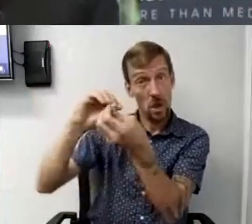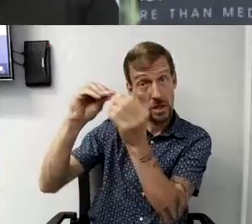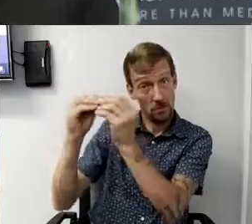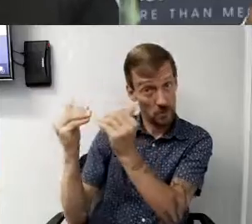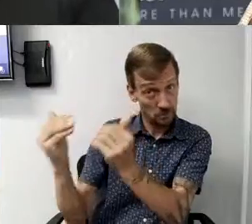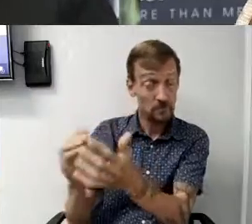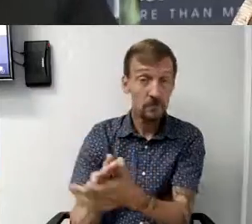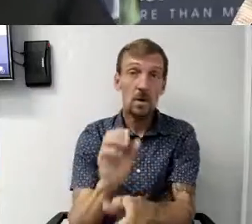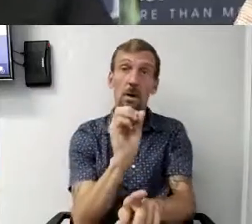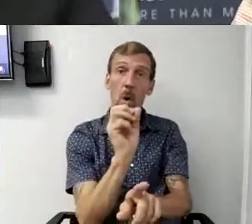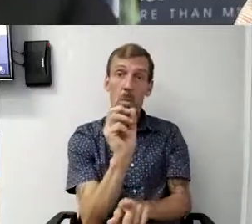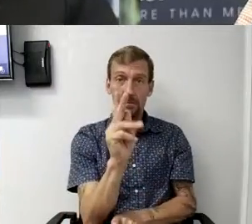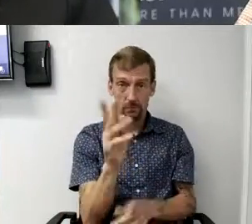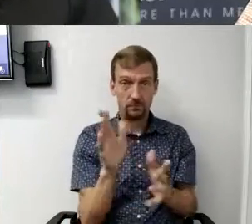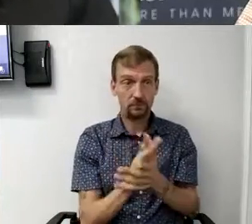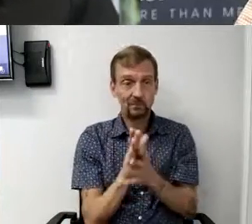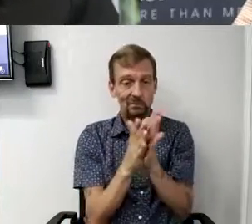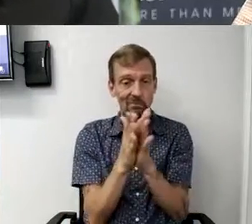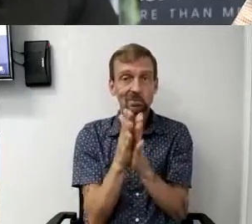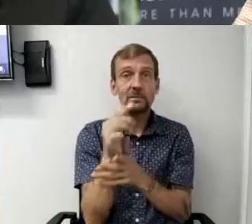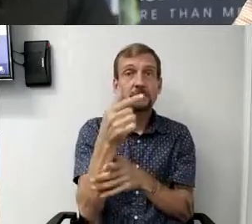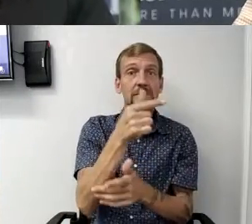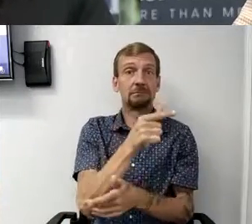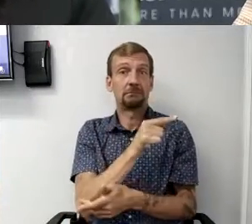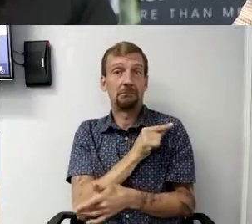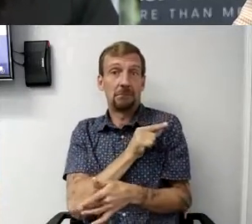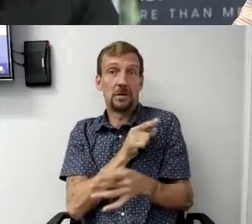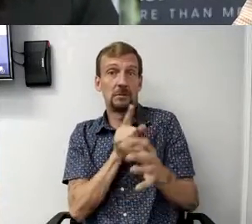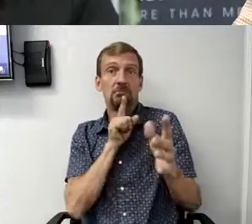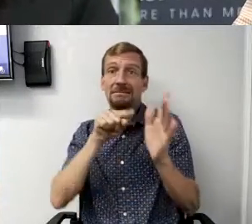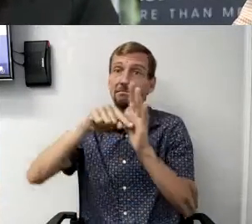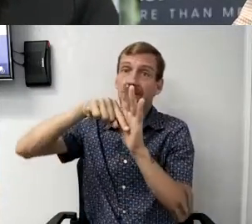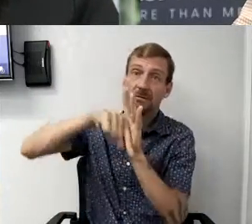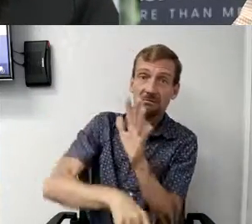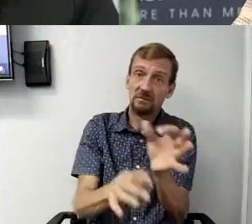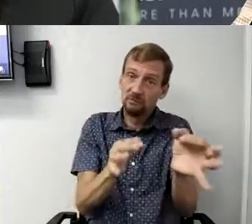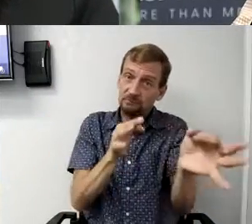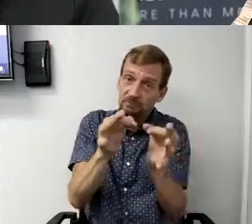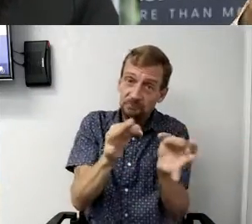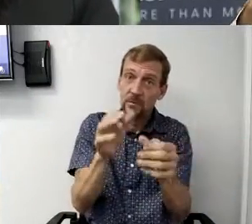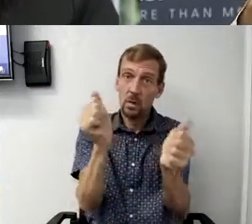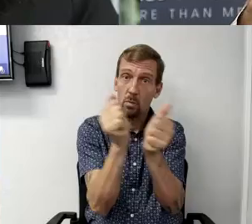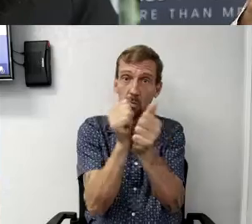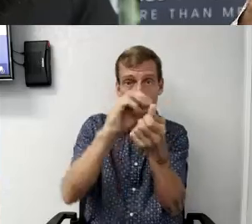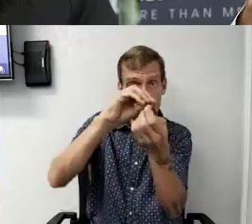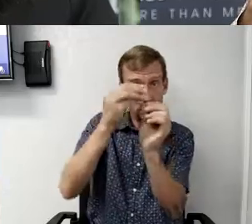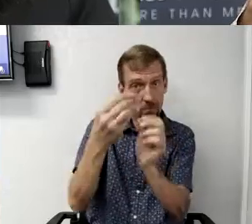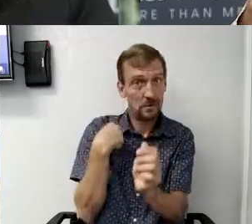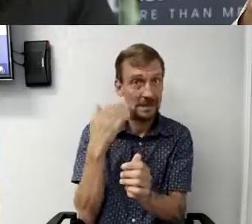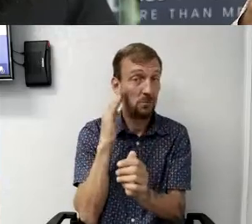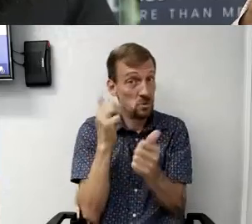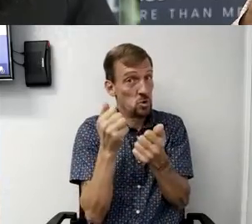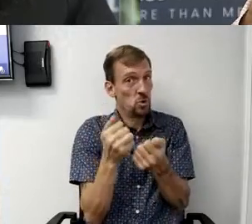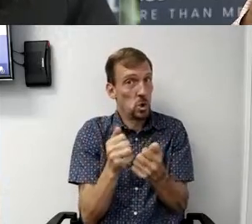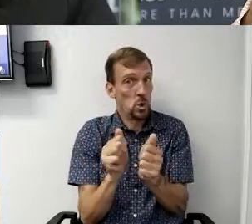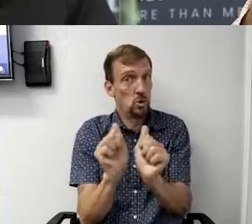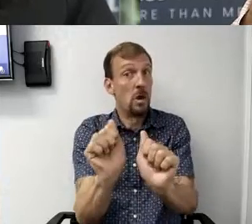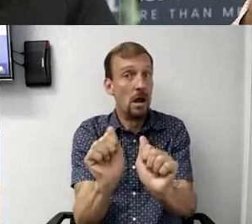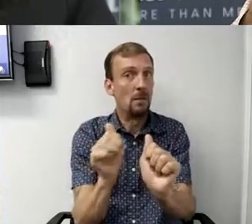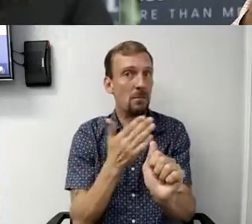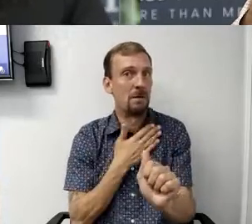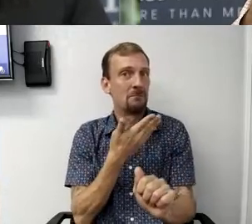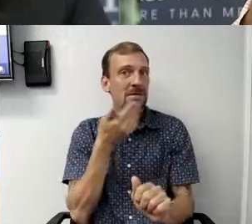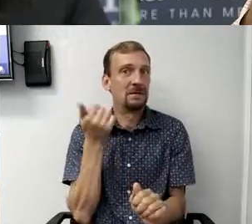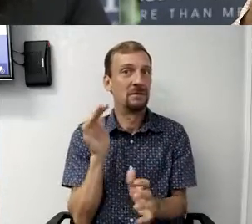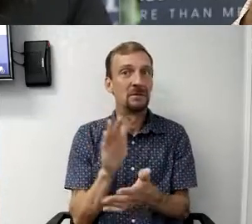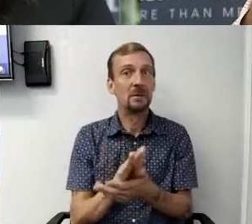numbers? Okay, so I know Gary goes into great detail for everybody on these numbers, so I'm going to try to do it some justice.